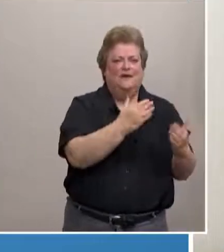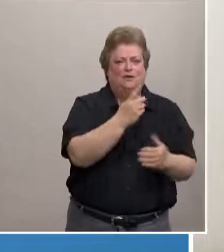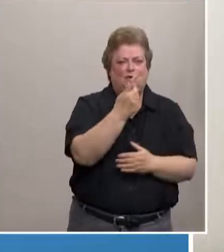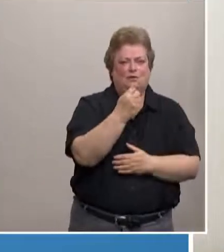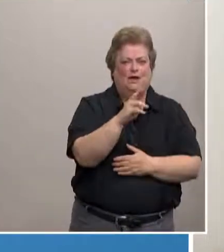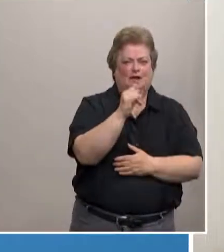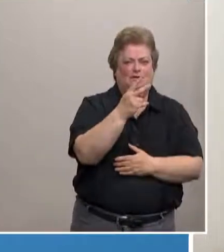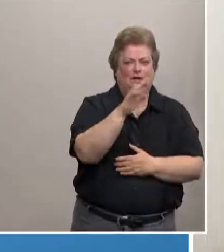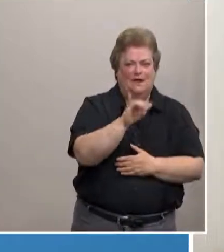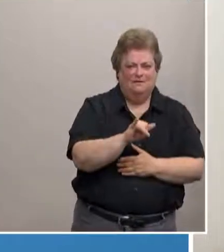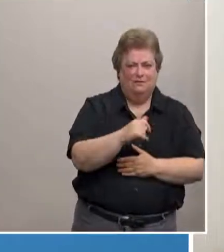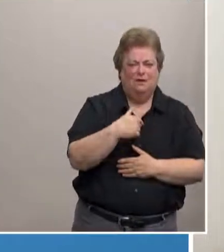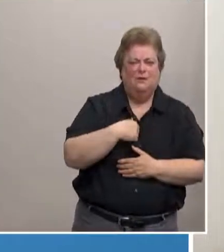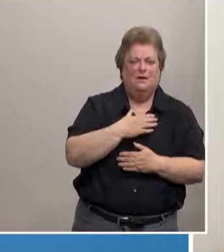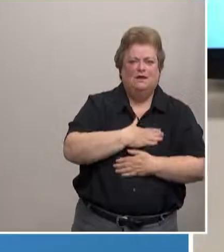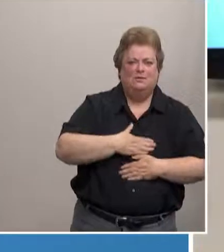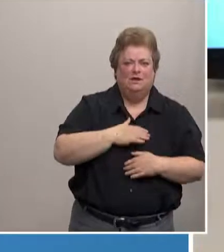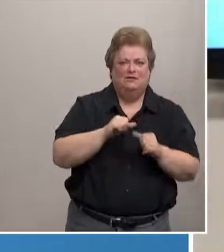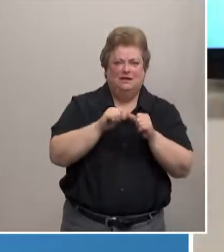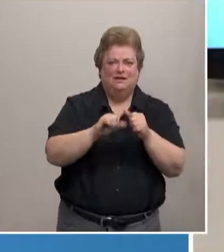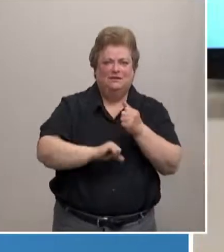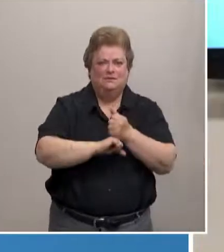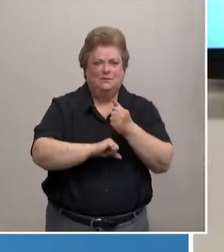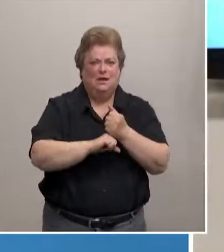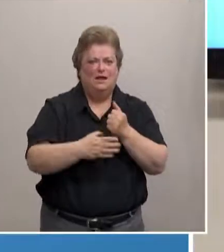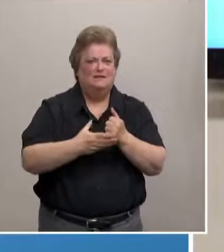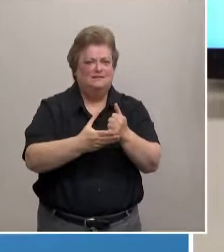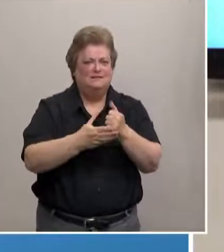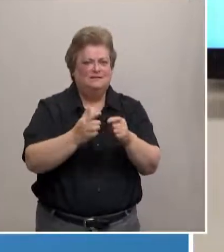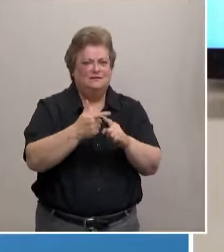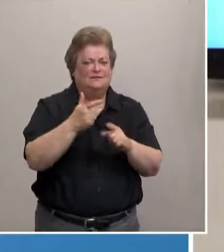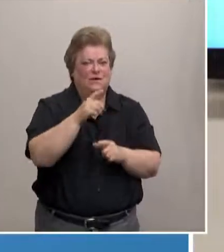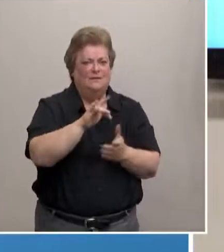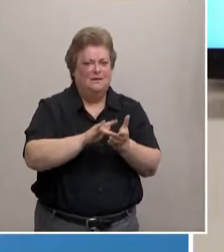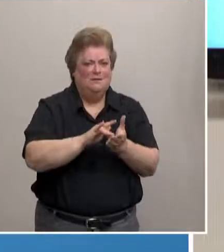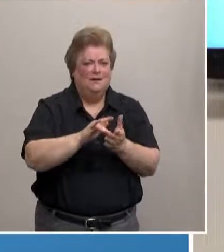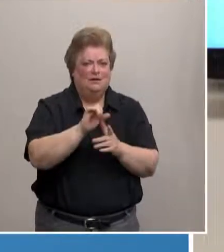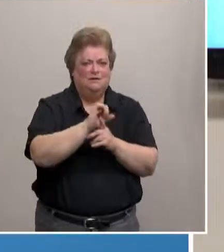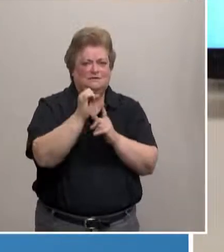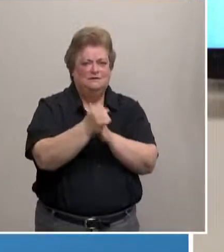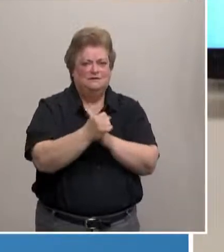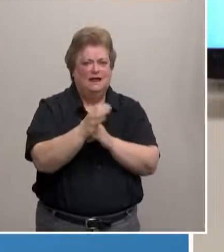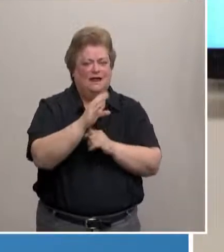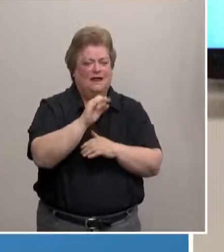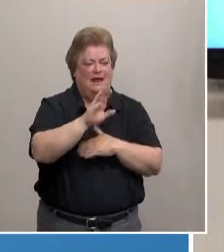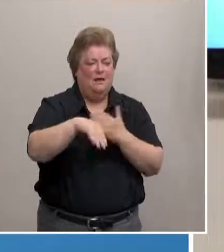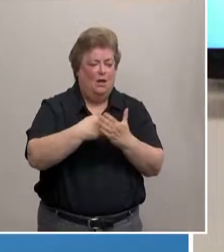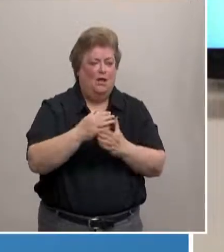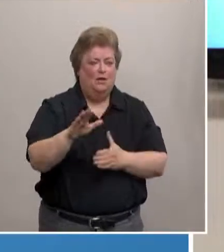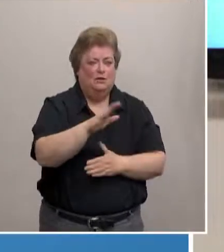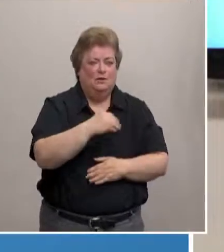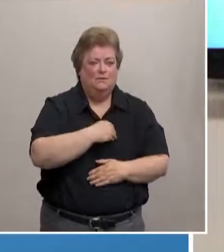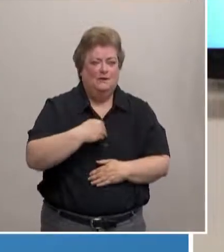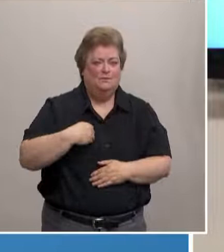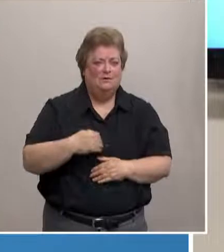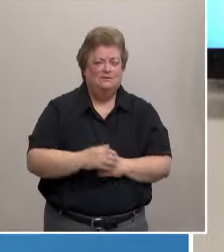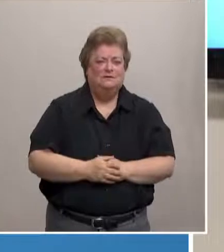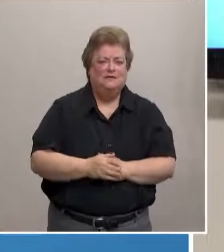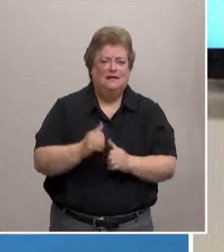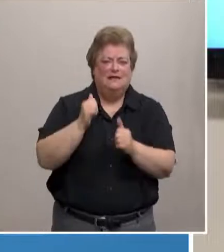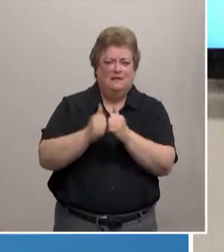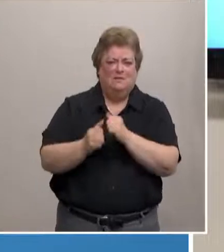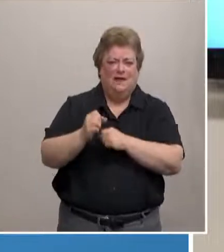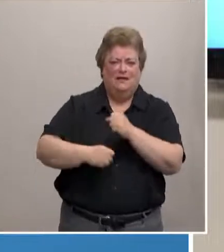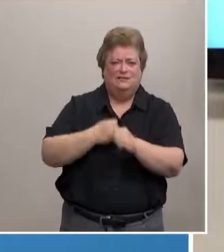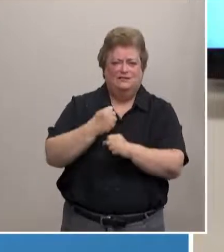Avery. We appreciate the continued support and assistance from the Society and all the members. This past year has